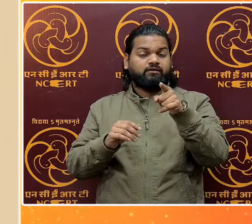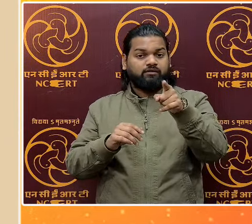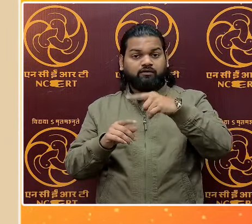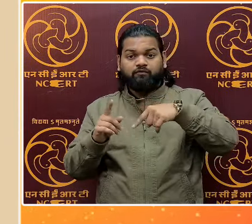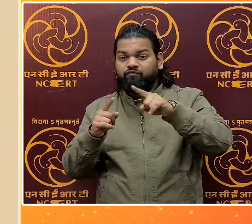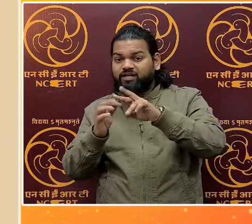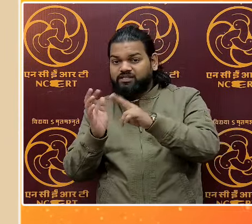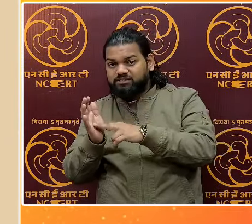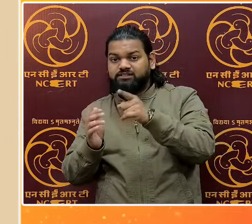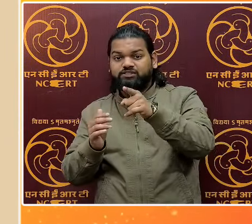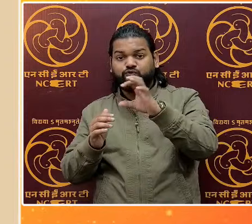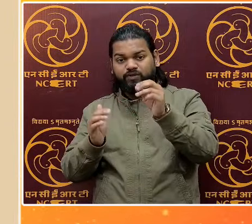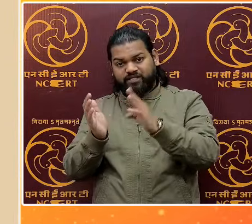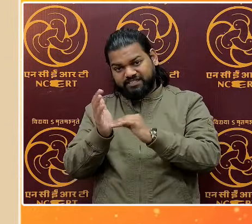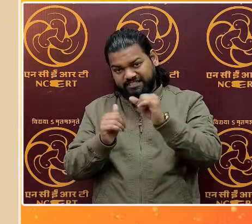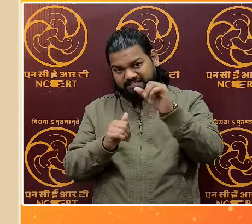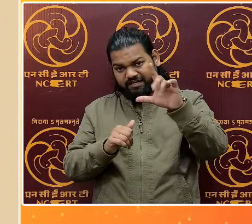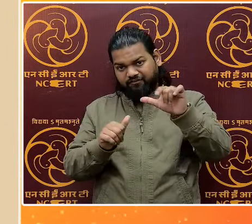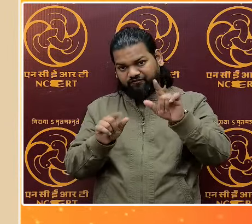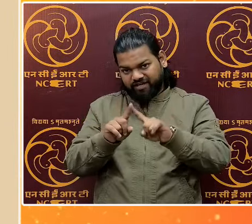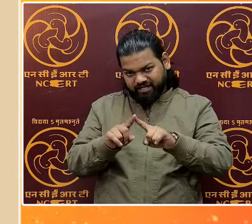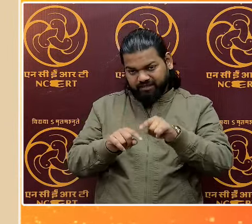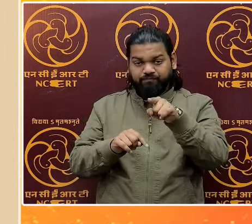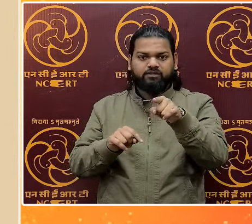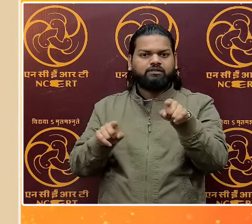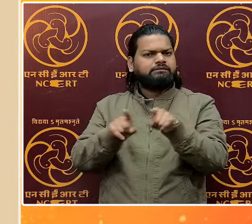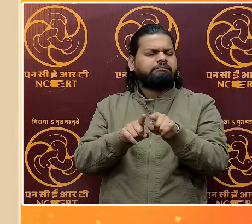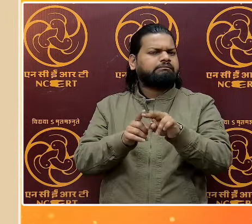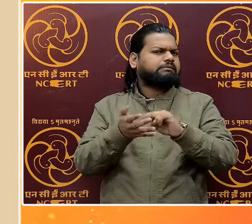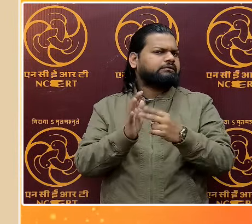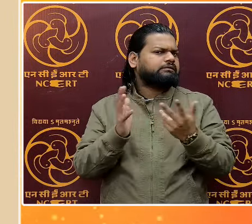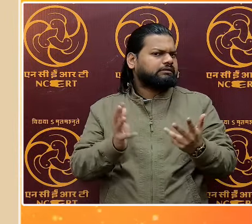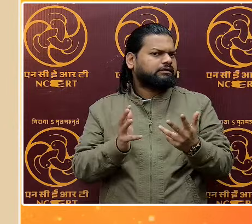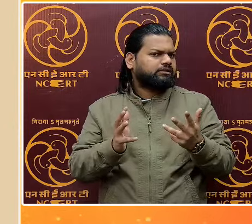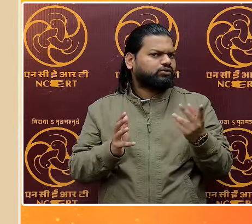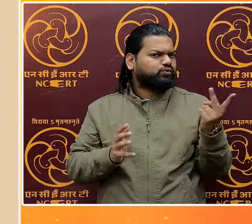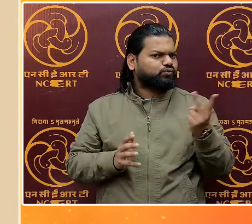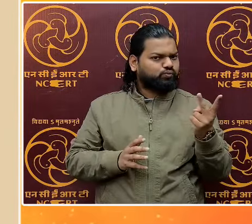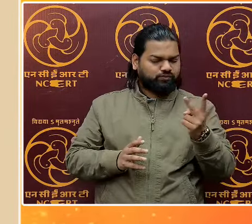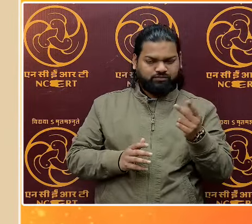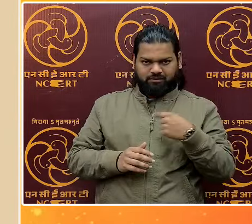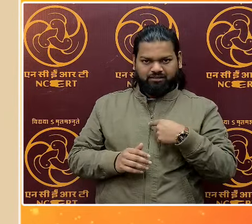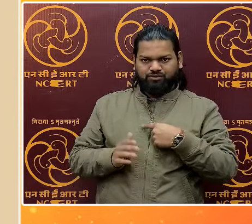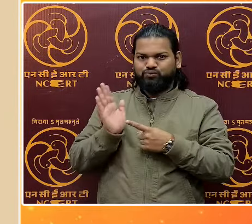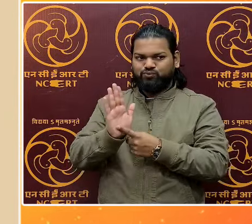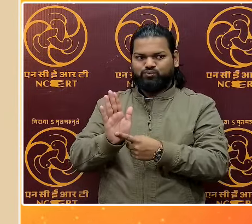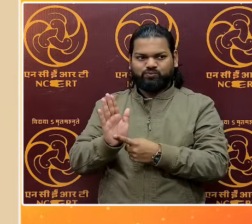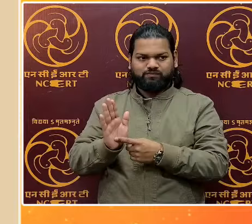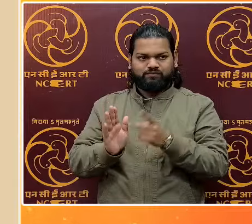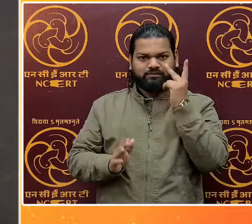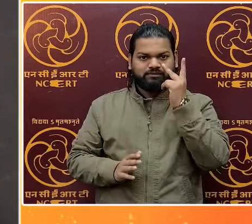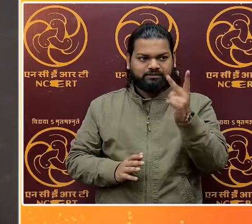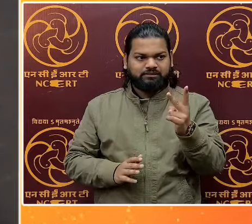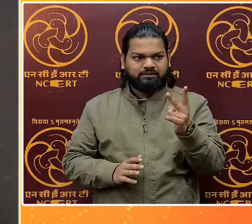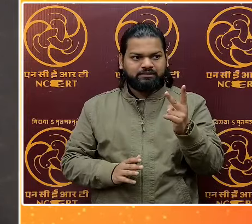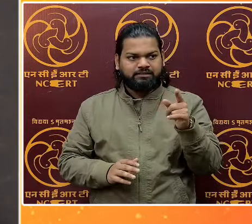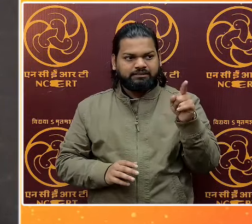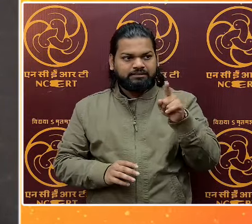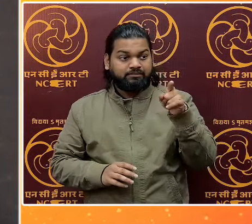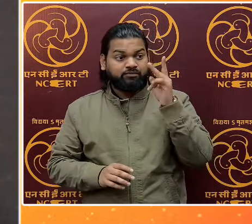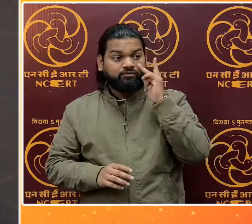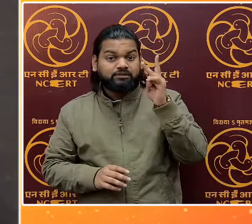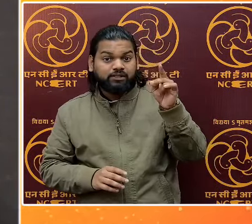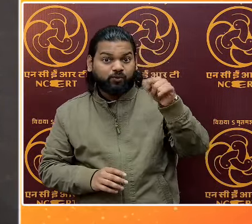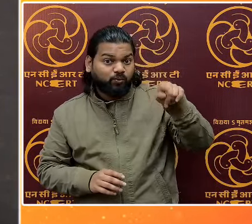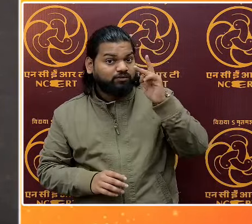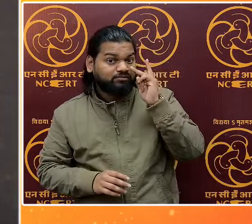is the concave lens. Okay. So I have these two lenses with me here, right? As per the definition we can